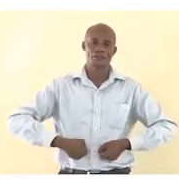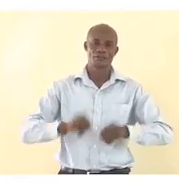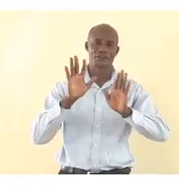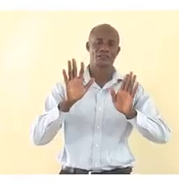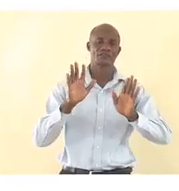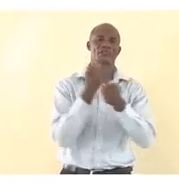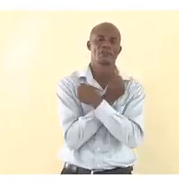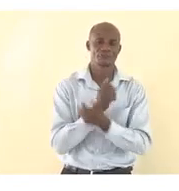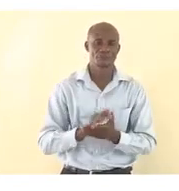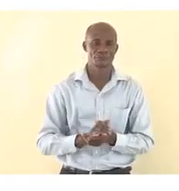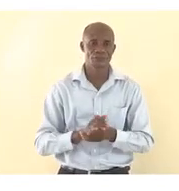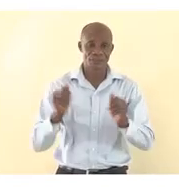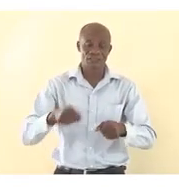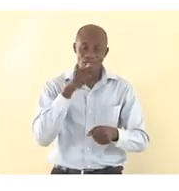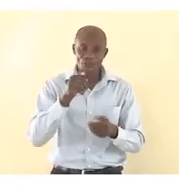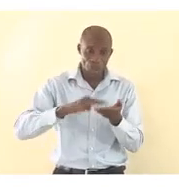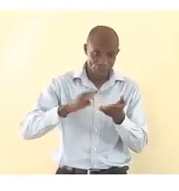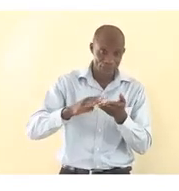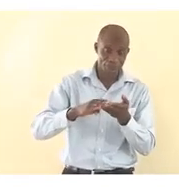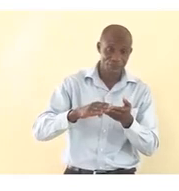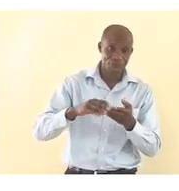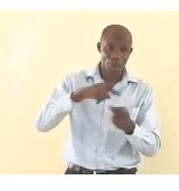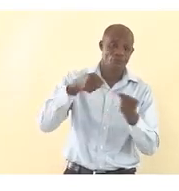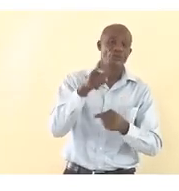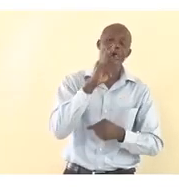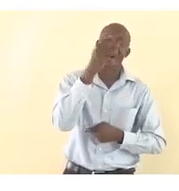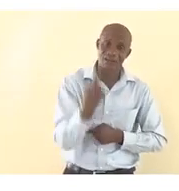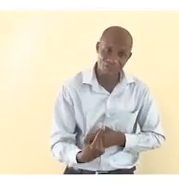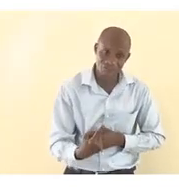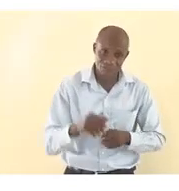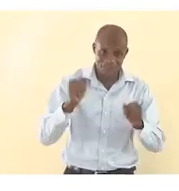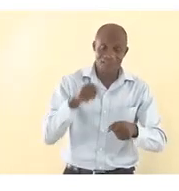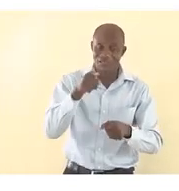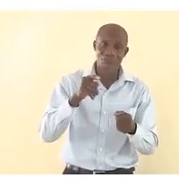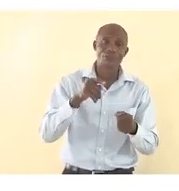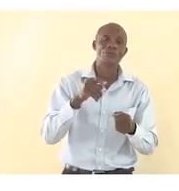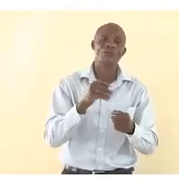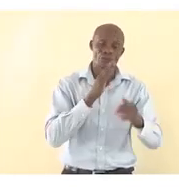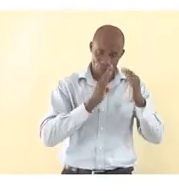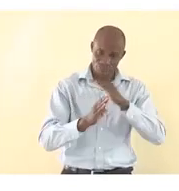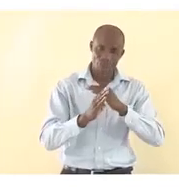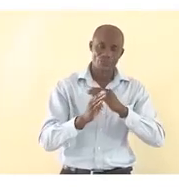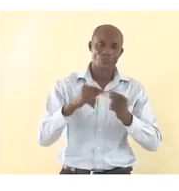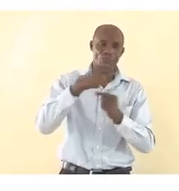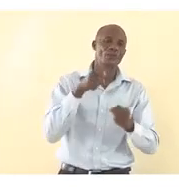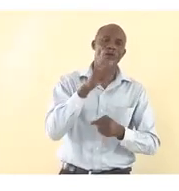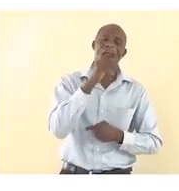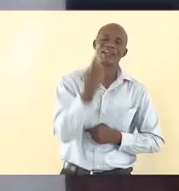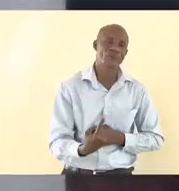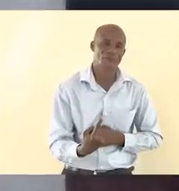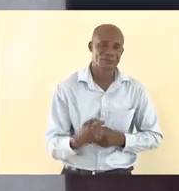do forgiveness when you are alone in your room? Can you do humility in your room when you don't relate with anyone? Is it not in relationship that you practice